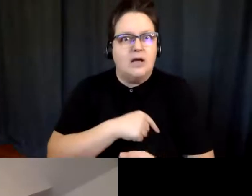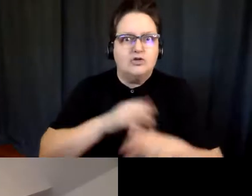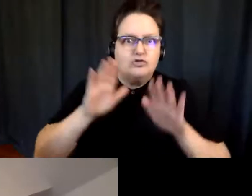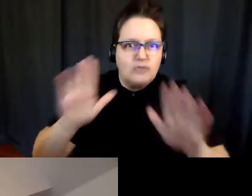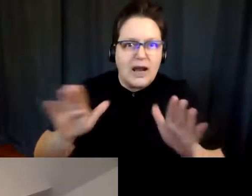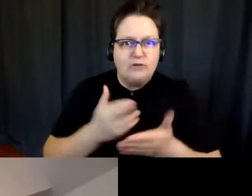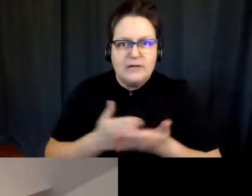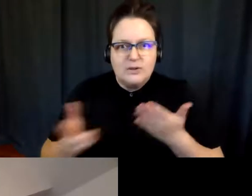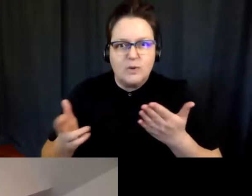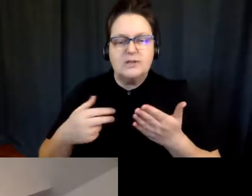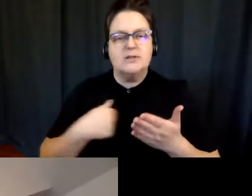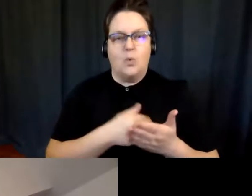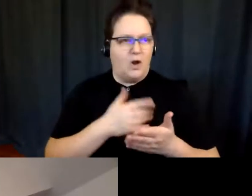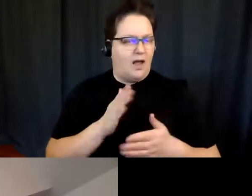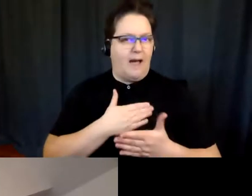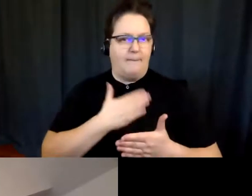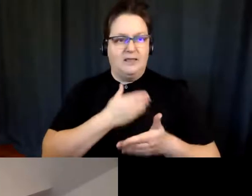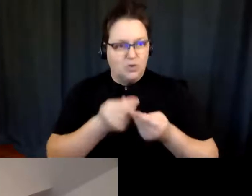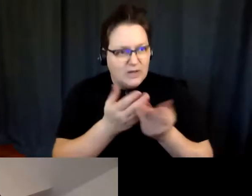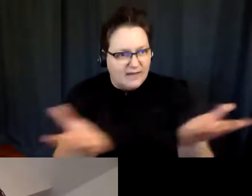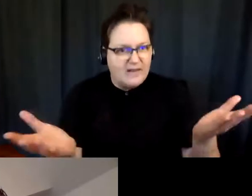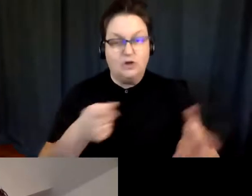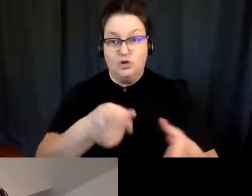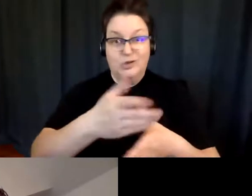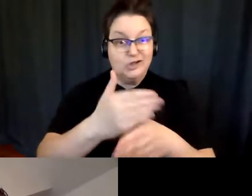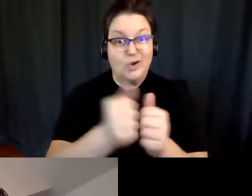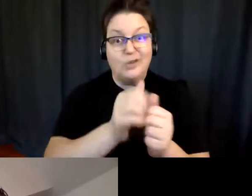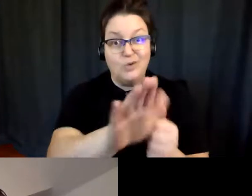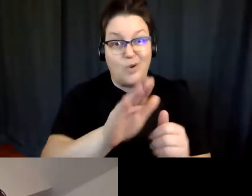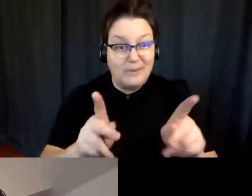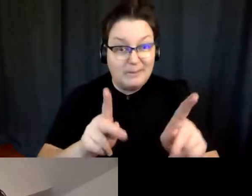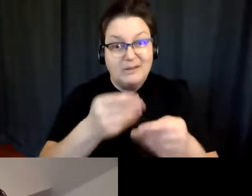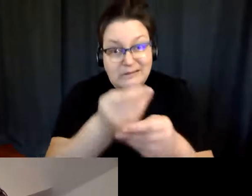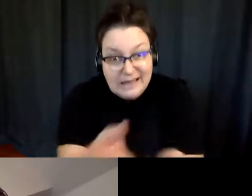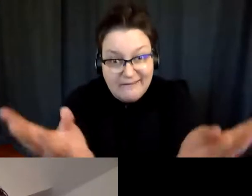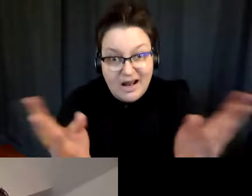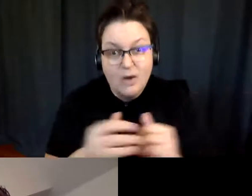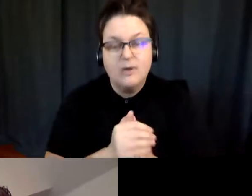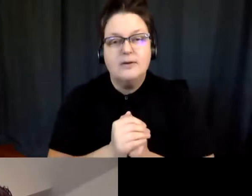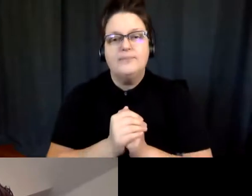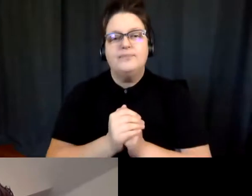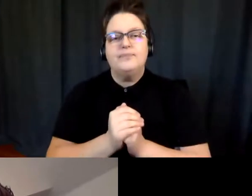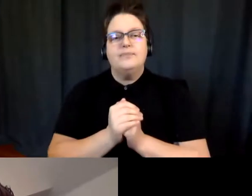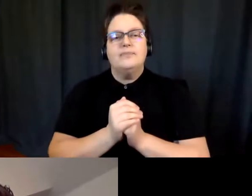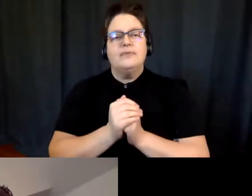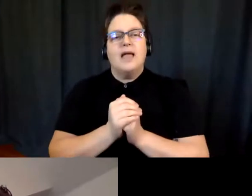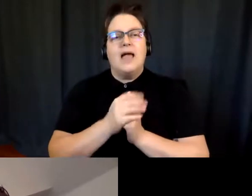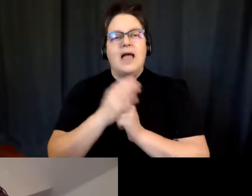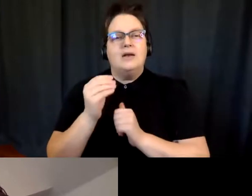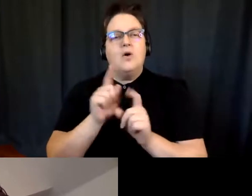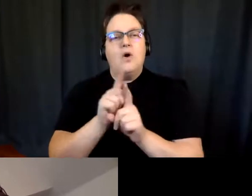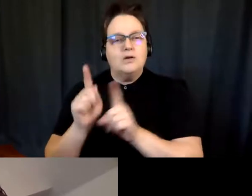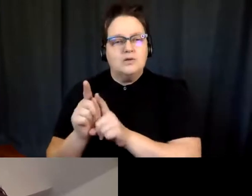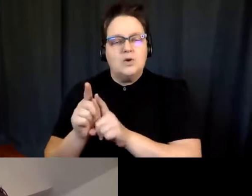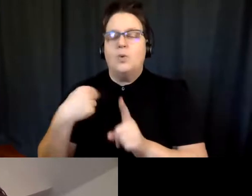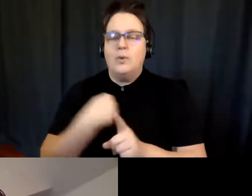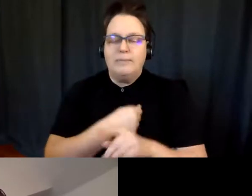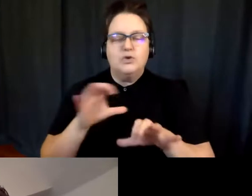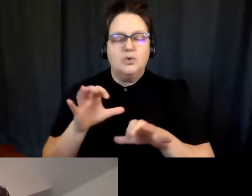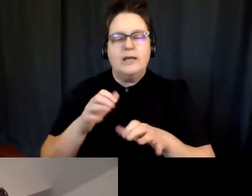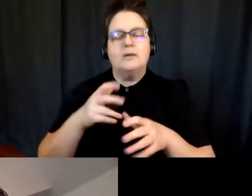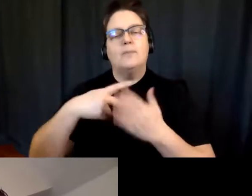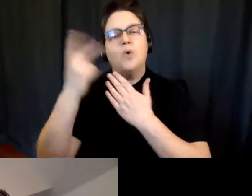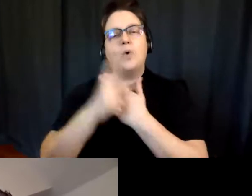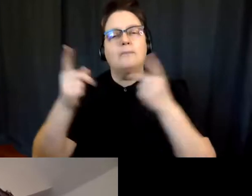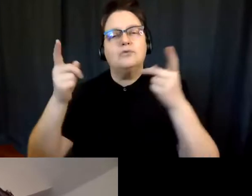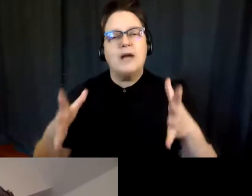circles. And like I said, also Judy's been doing a lot of outreach to program directors with updated